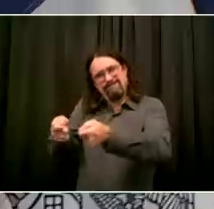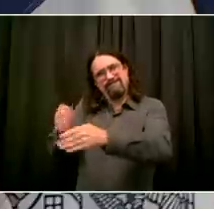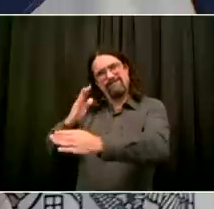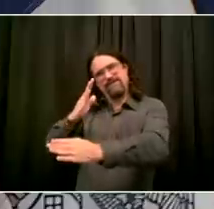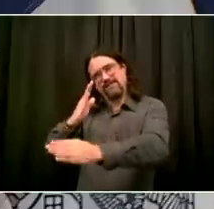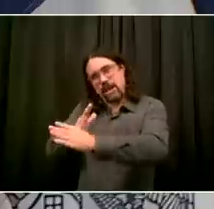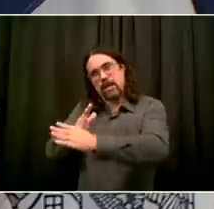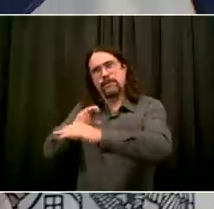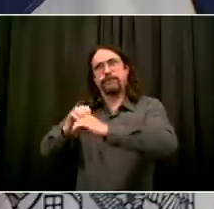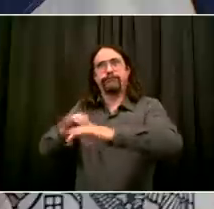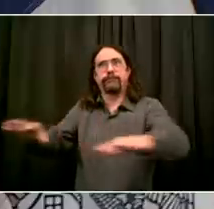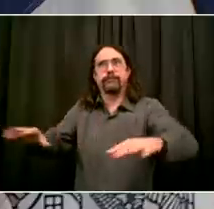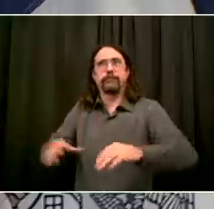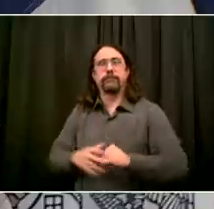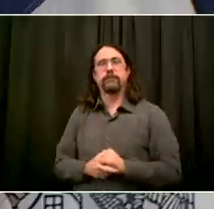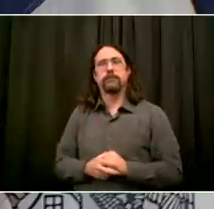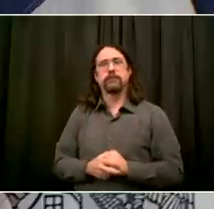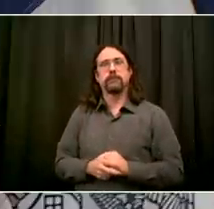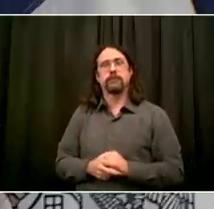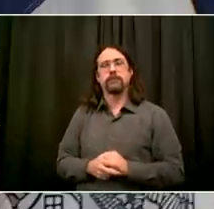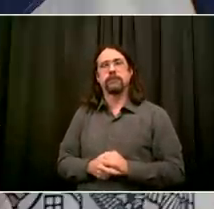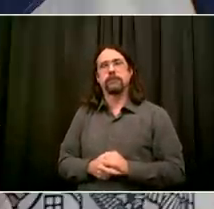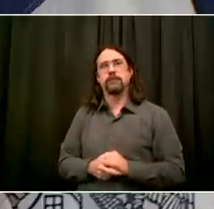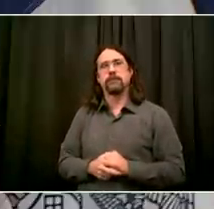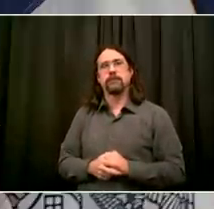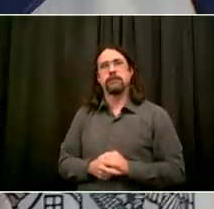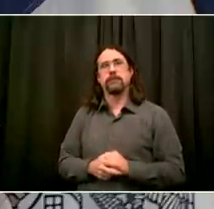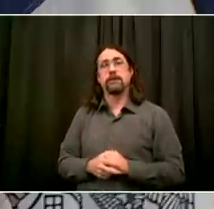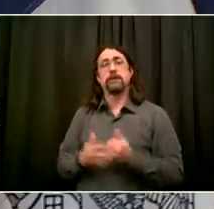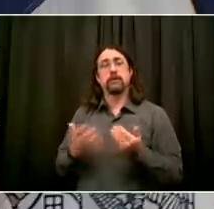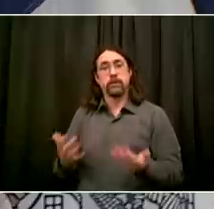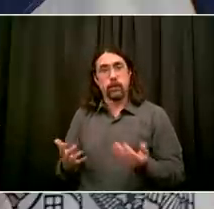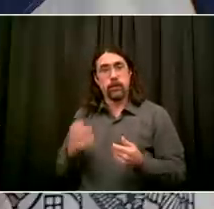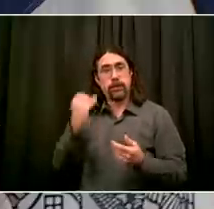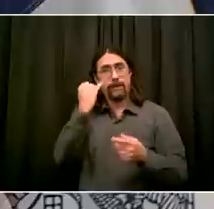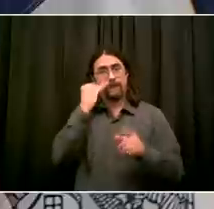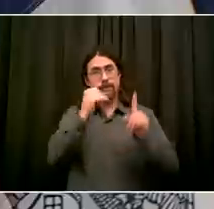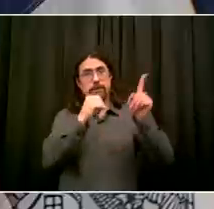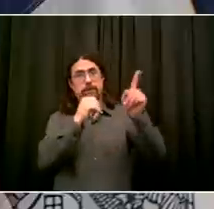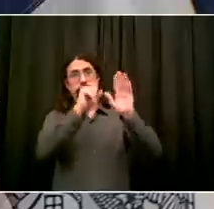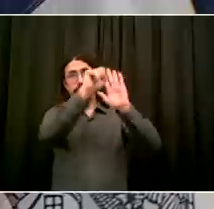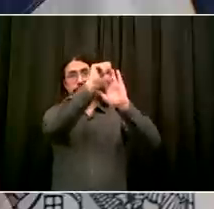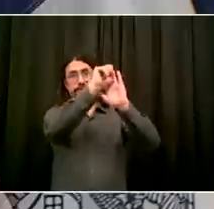when those restrictions are in place, it'll be crystal clear what's expected of everyone.